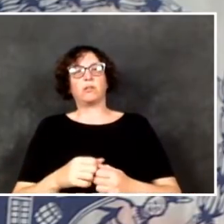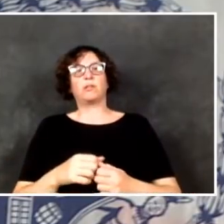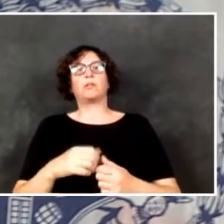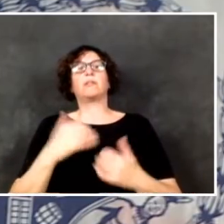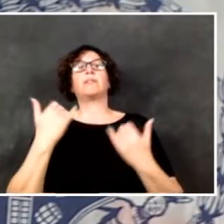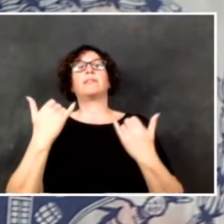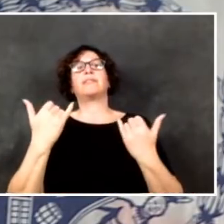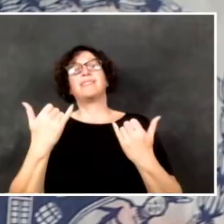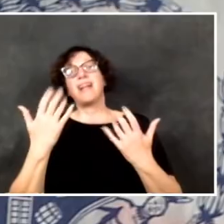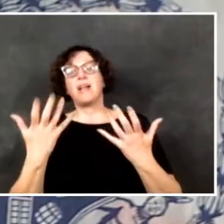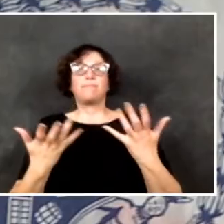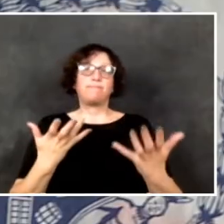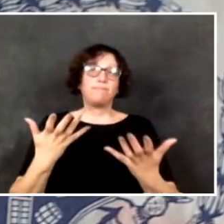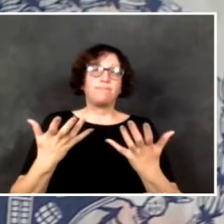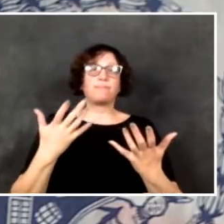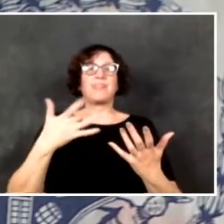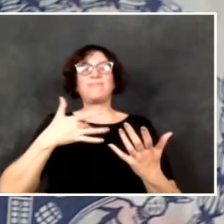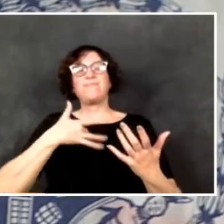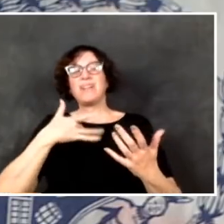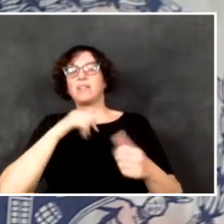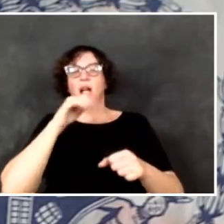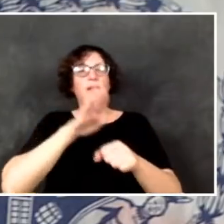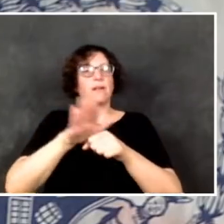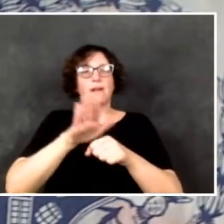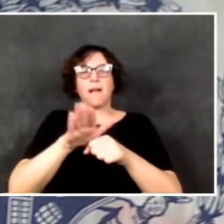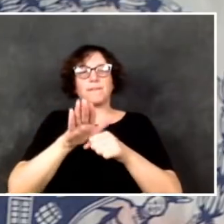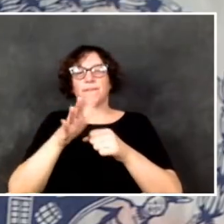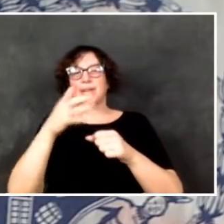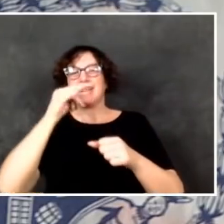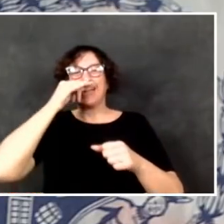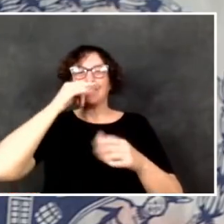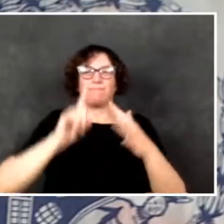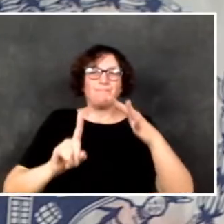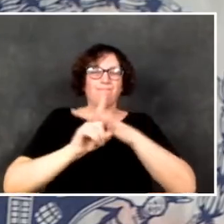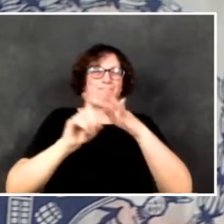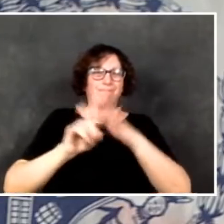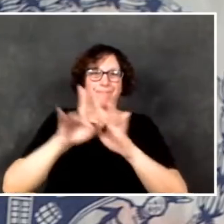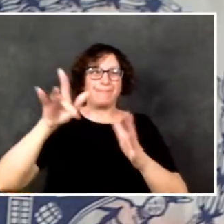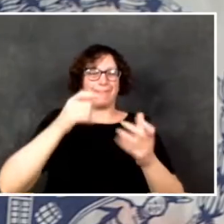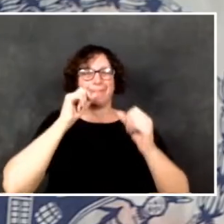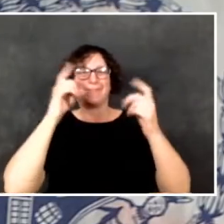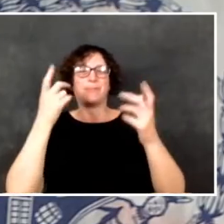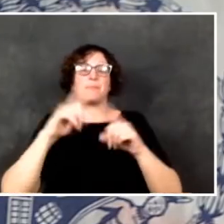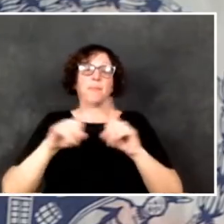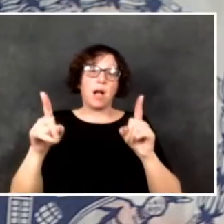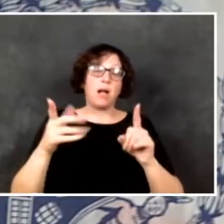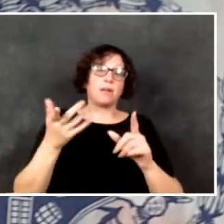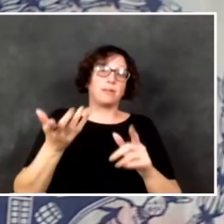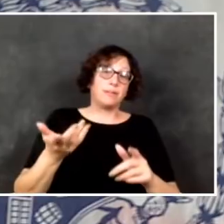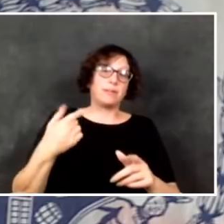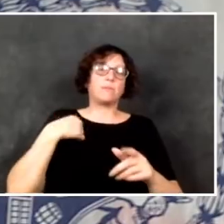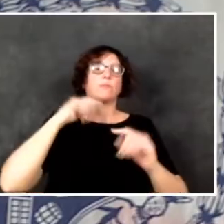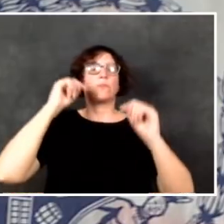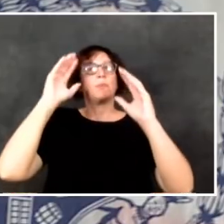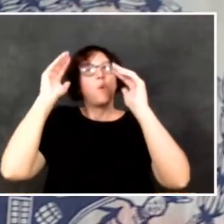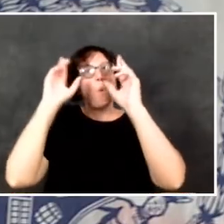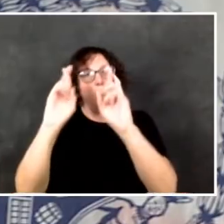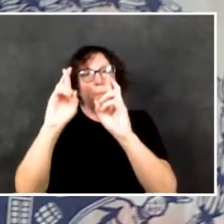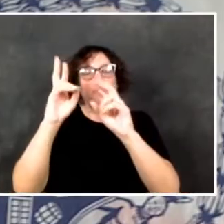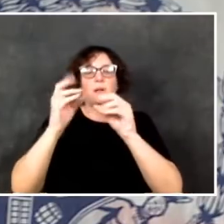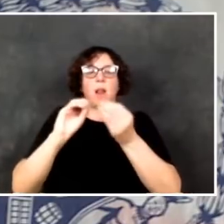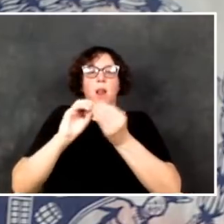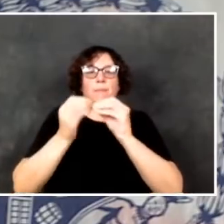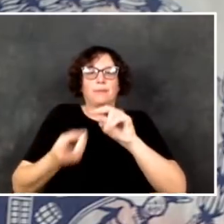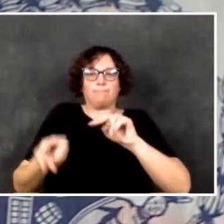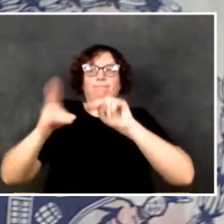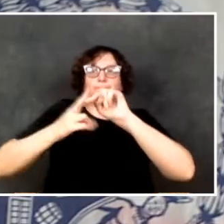expect that to change with each week as the devices are in hand, as the parents are engaged. One of the things we announced in our plan